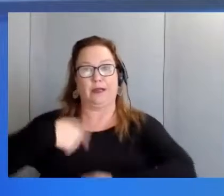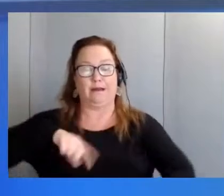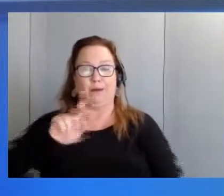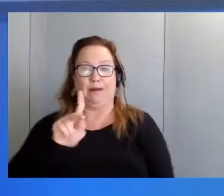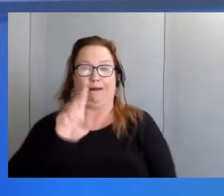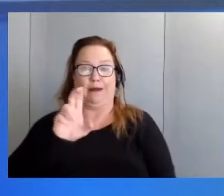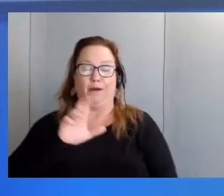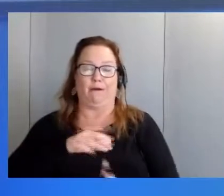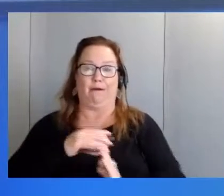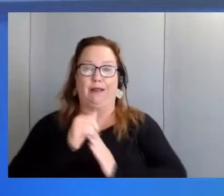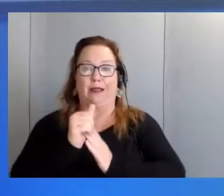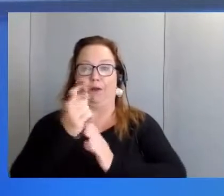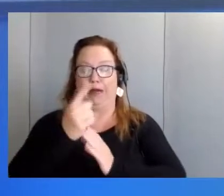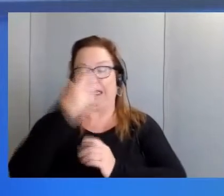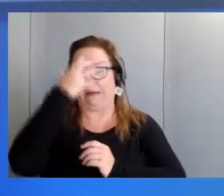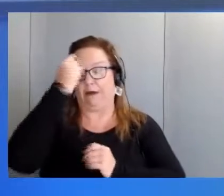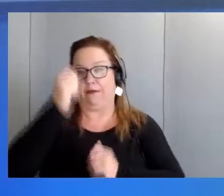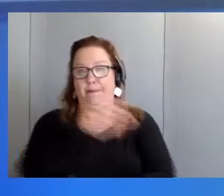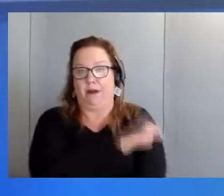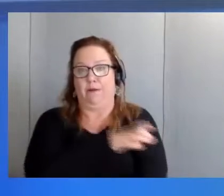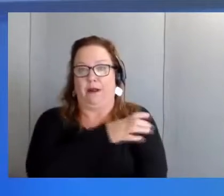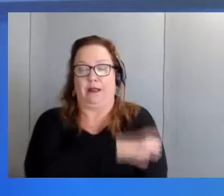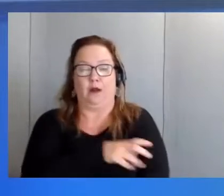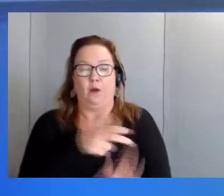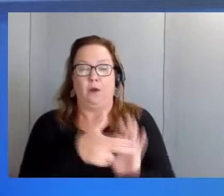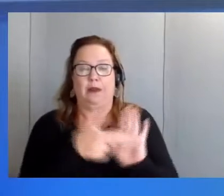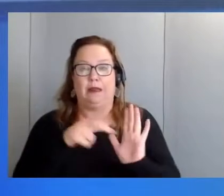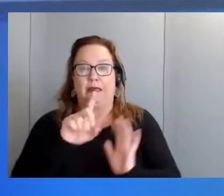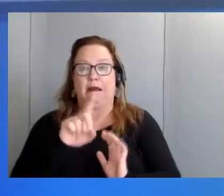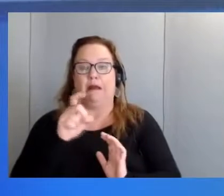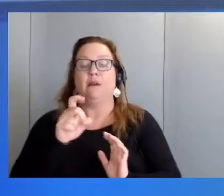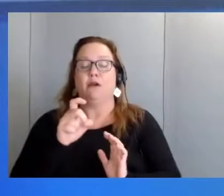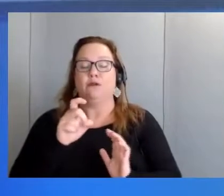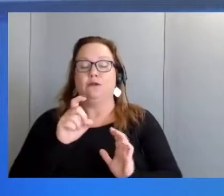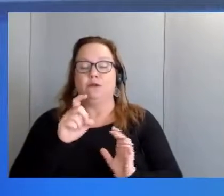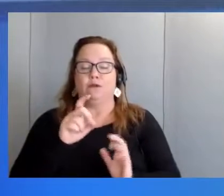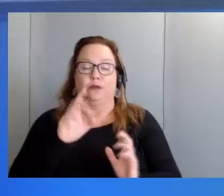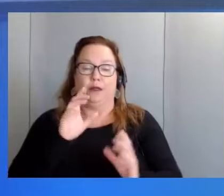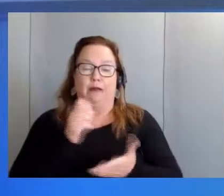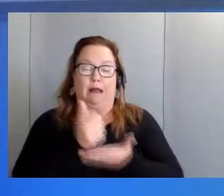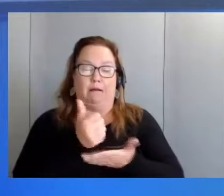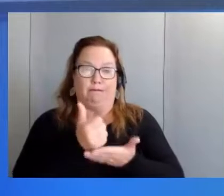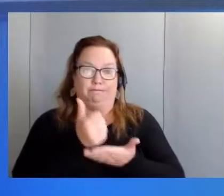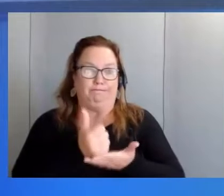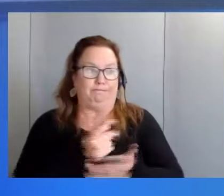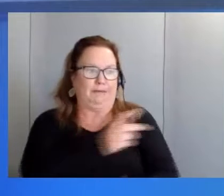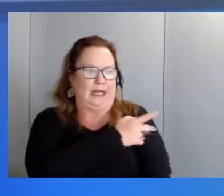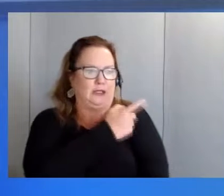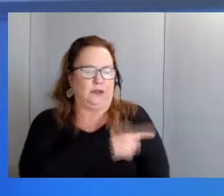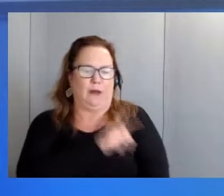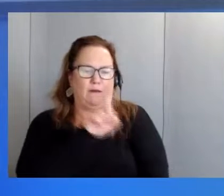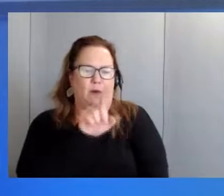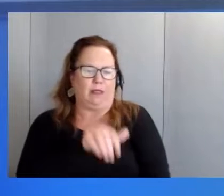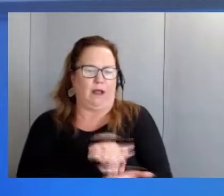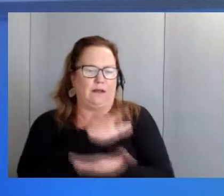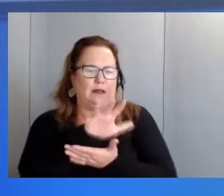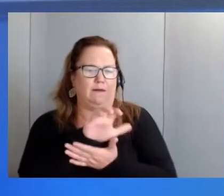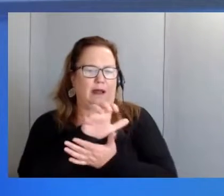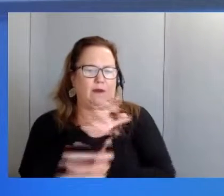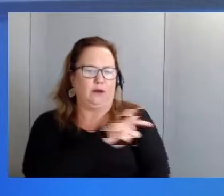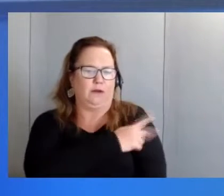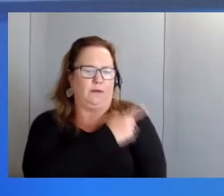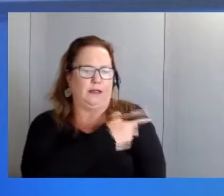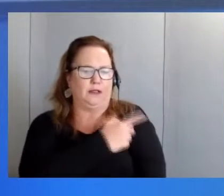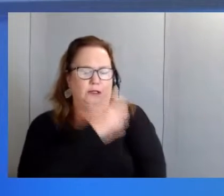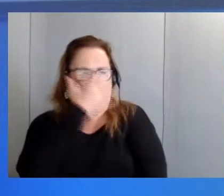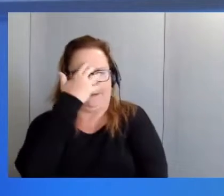And then we have our memory clinic where we diagnose and treat patients. And I think we have about 1,500 patients in our memory clinic, and